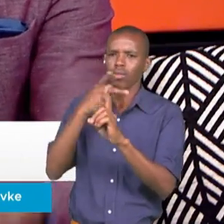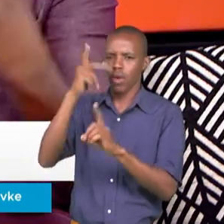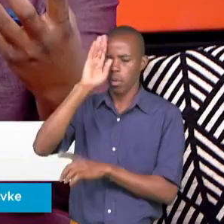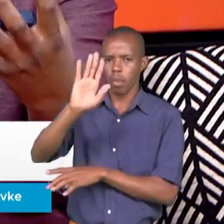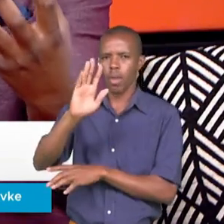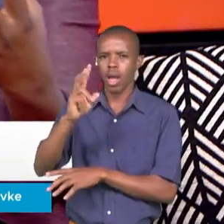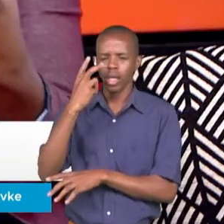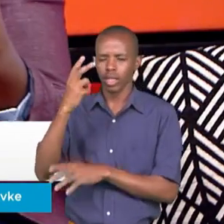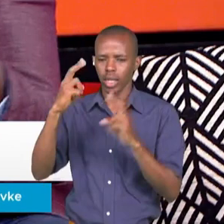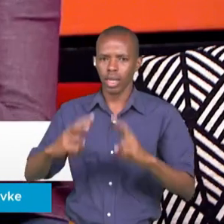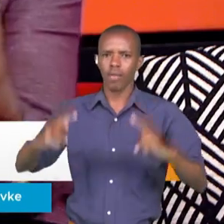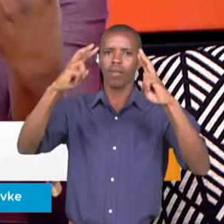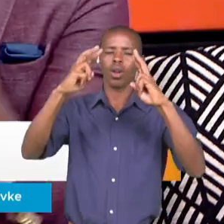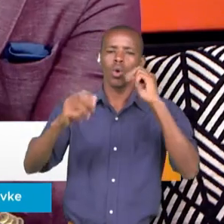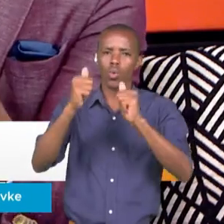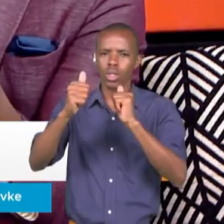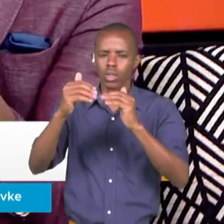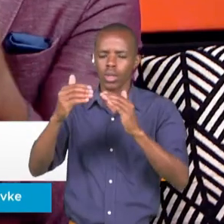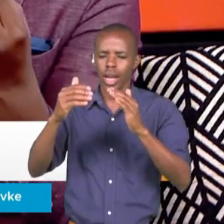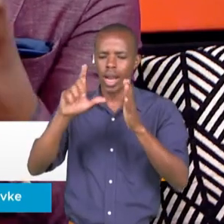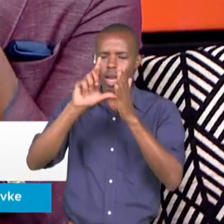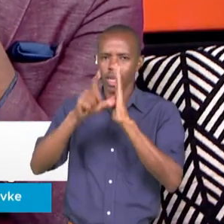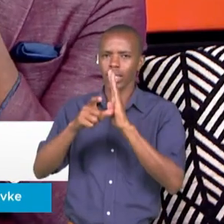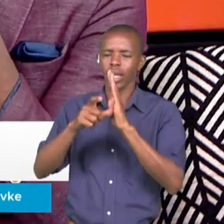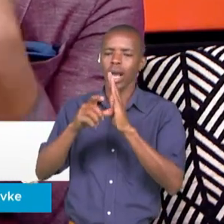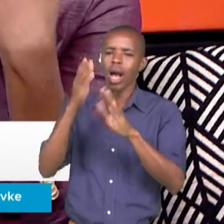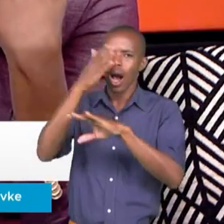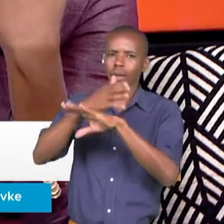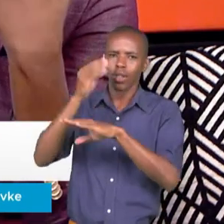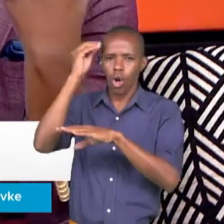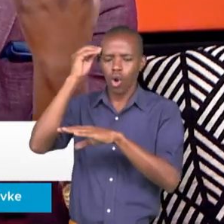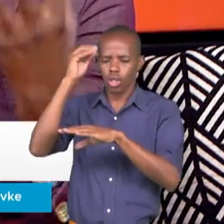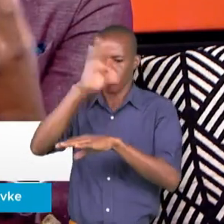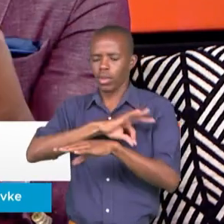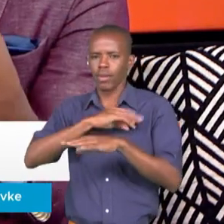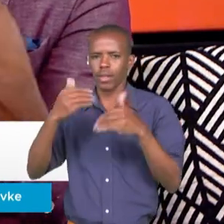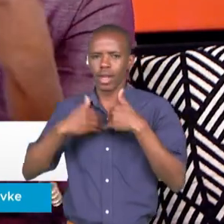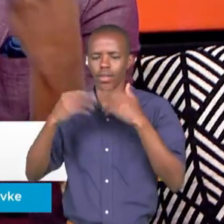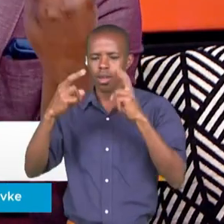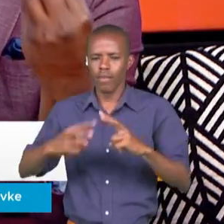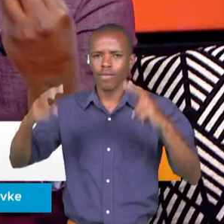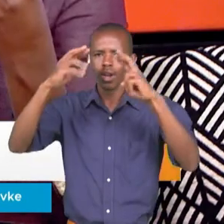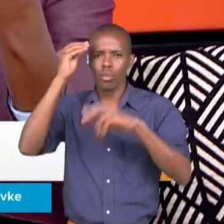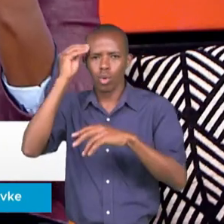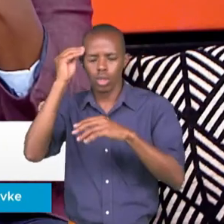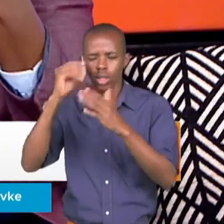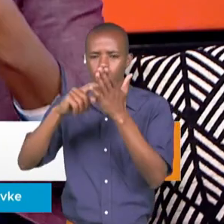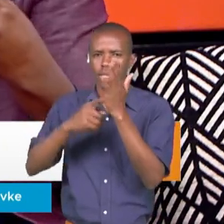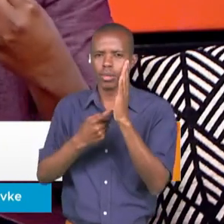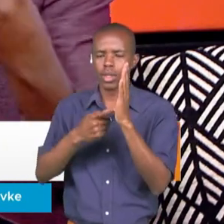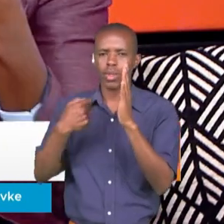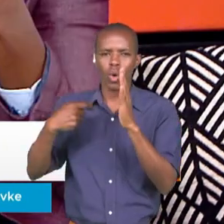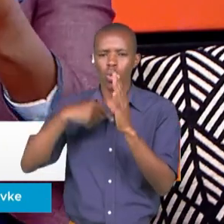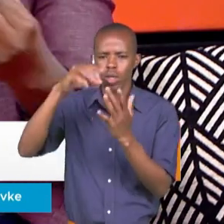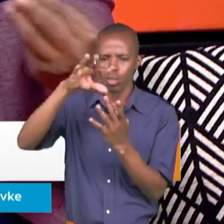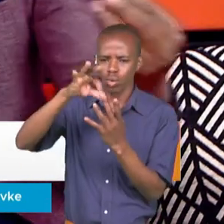at the value, which of course will bring later on after the course. This is valuable courses. Sometimes we go for